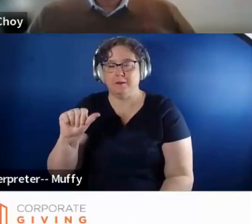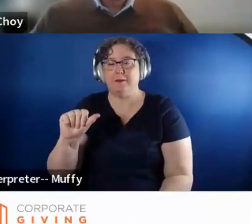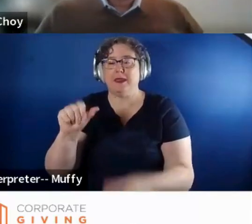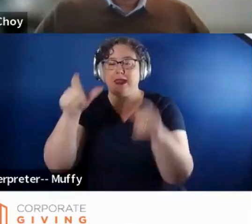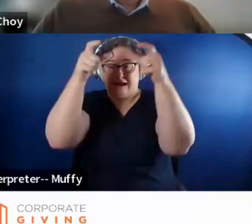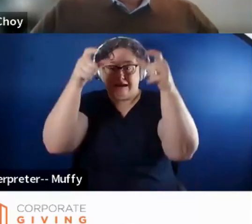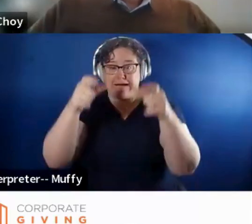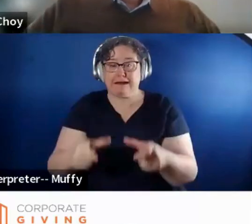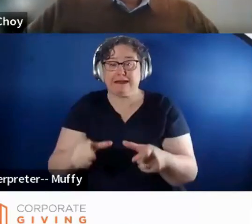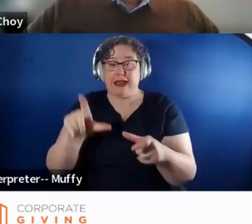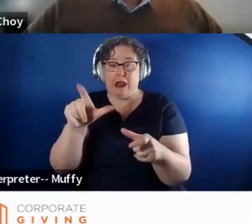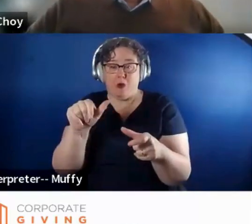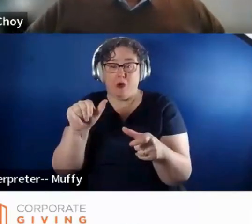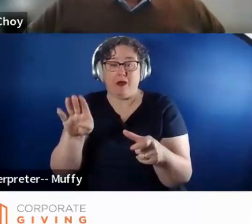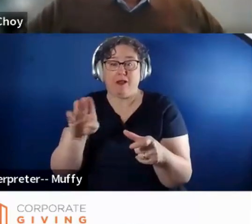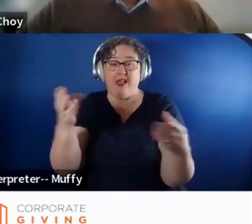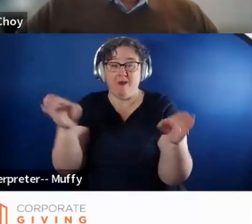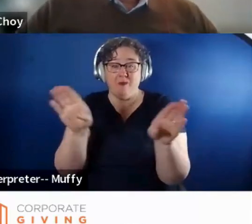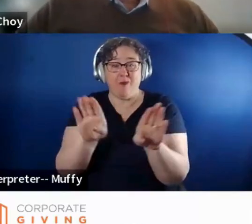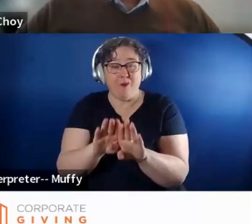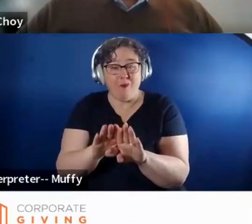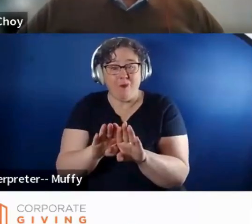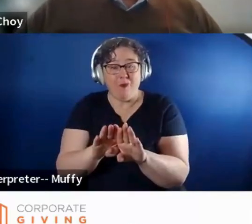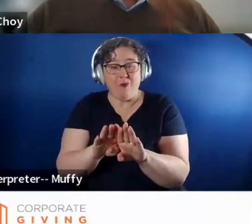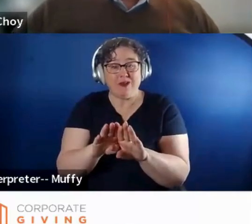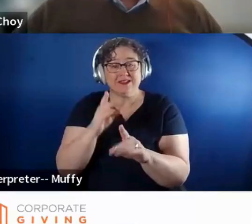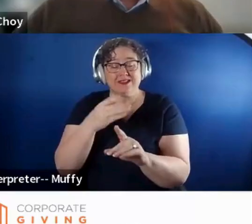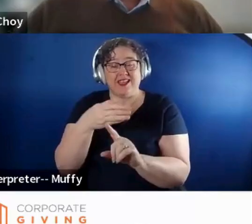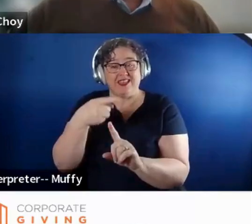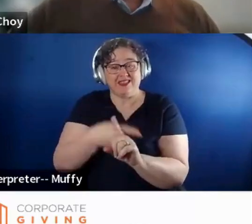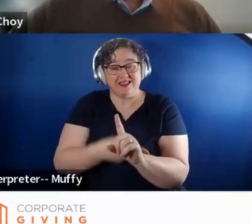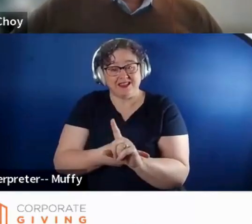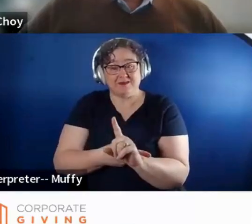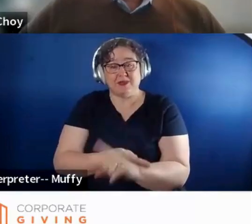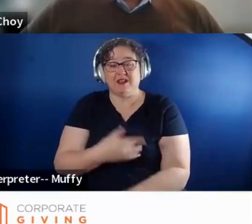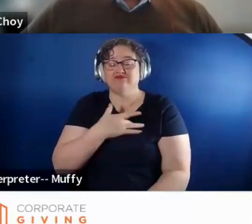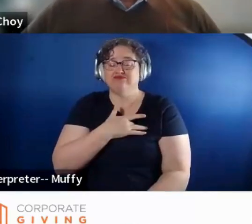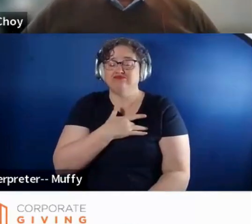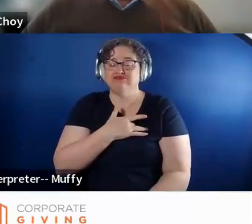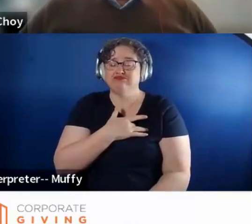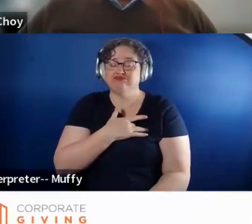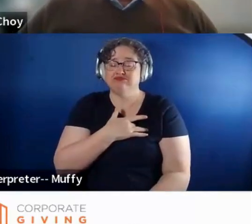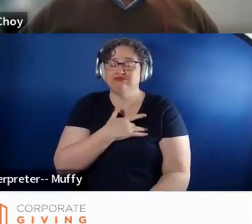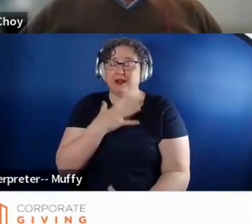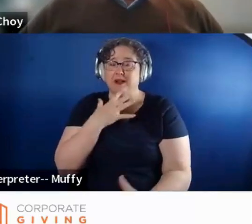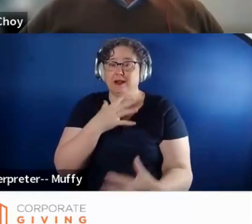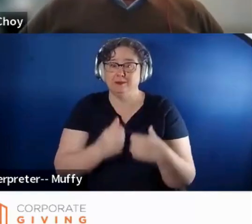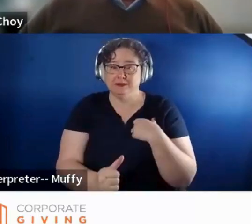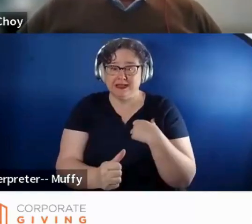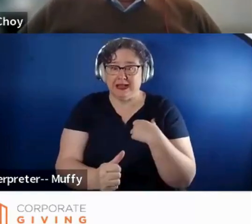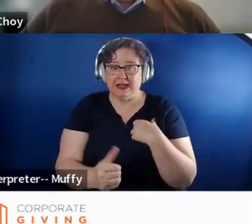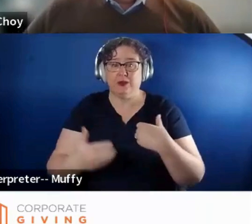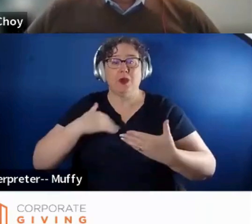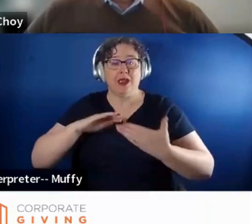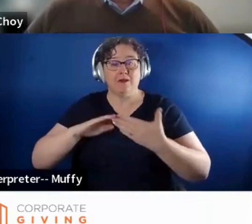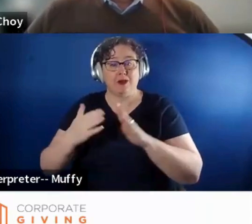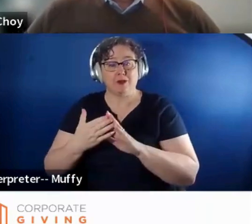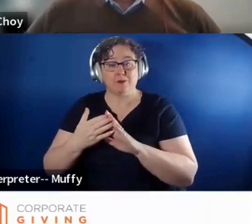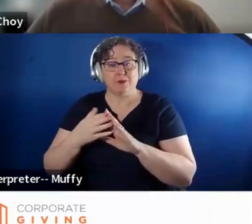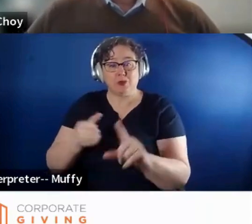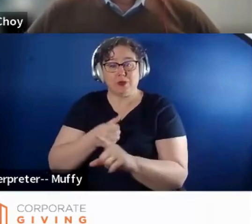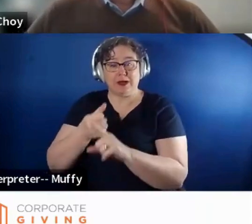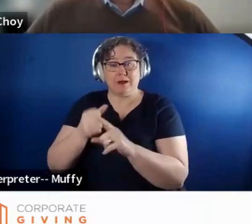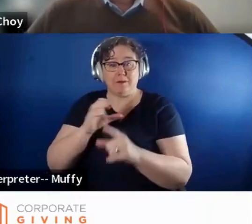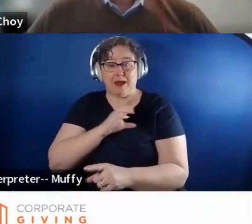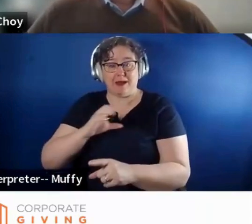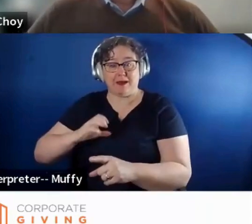have been a member there for the last 10 years, and we have a community impact committee that gave space to